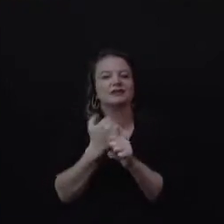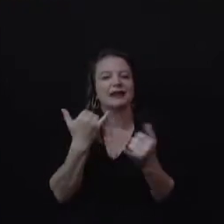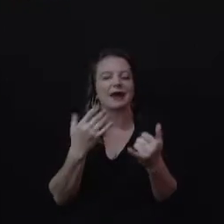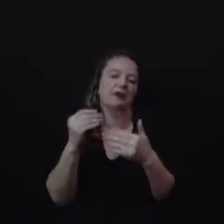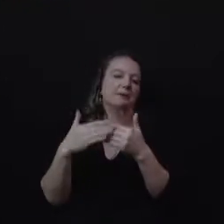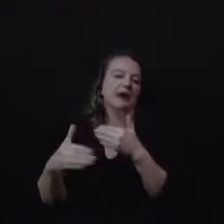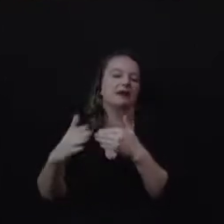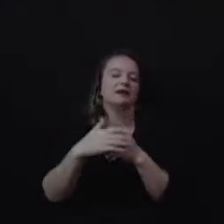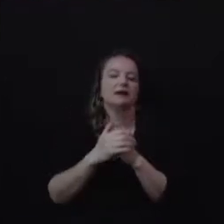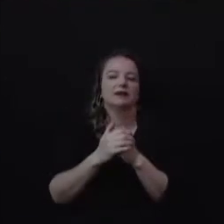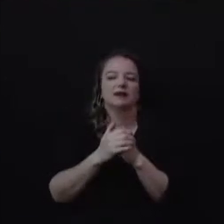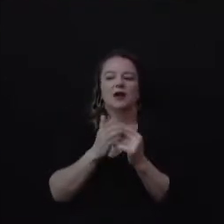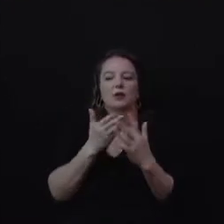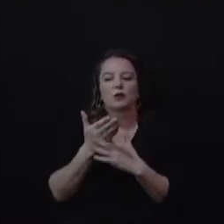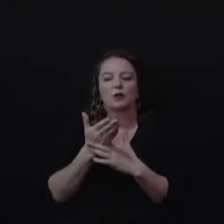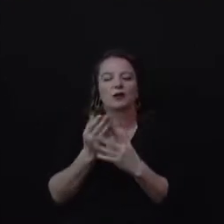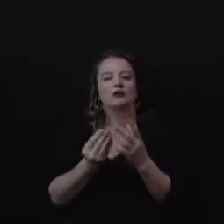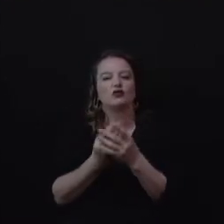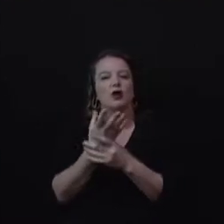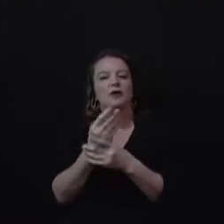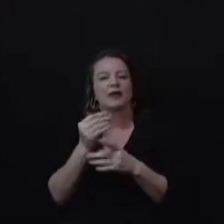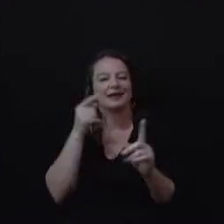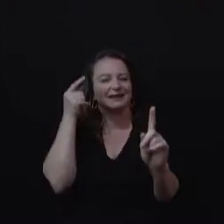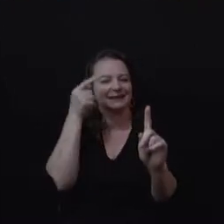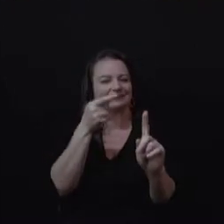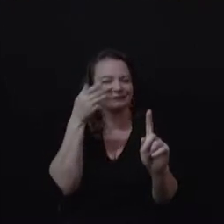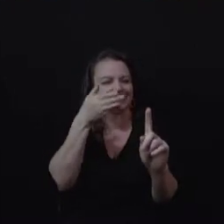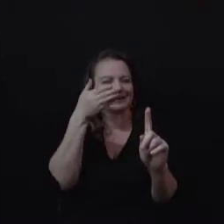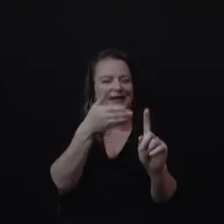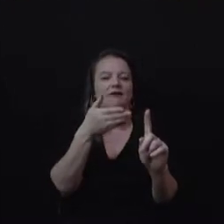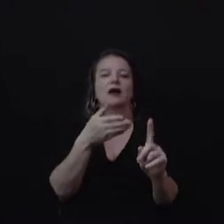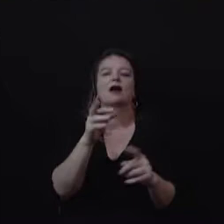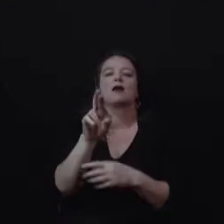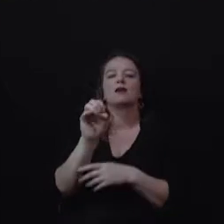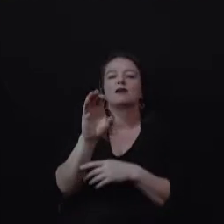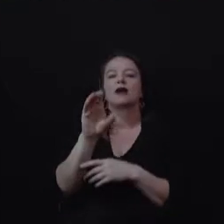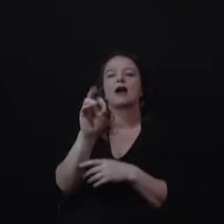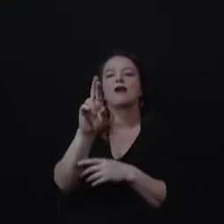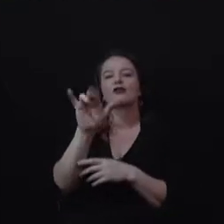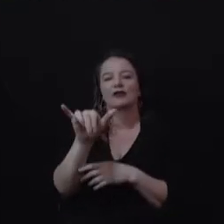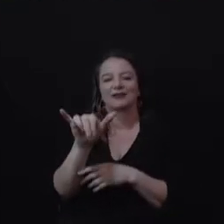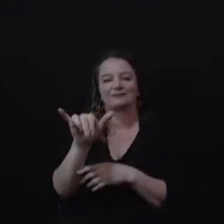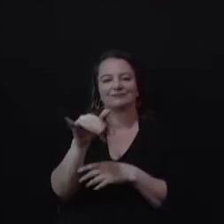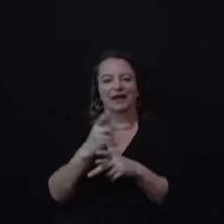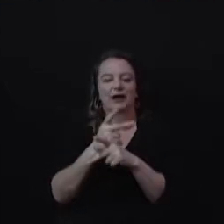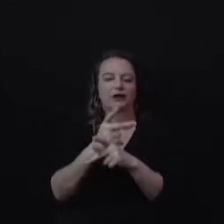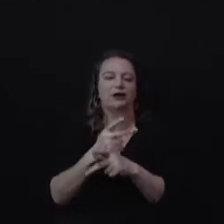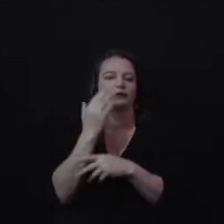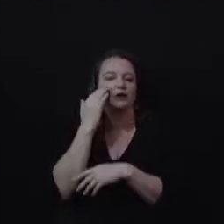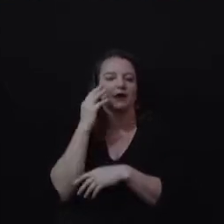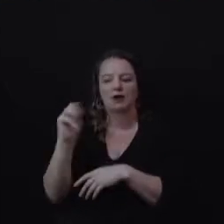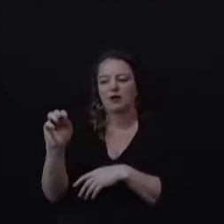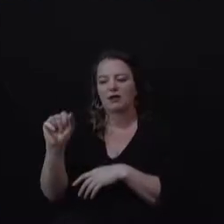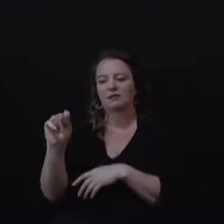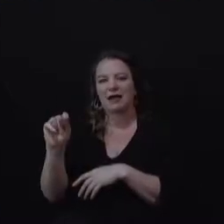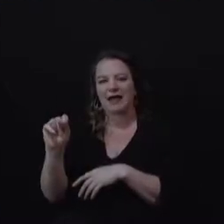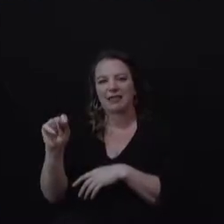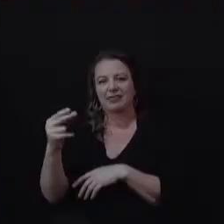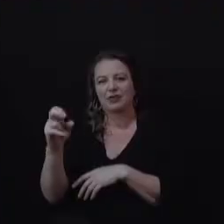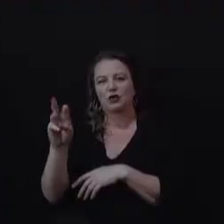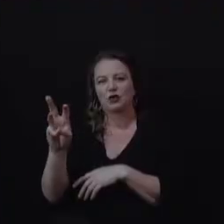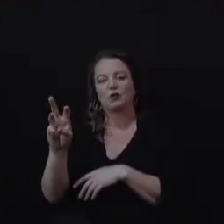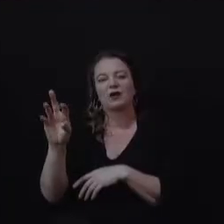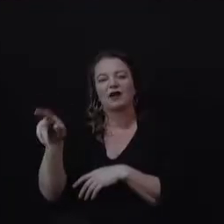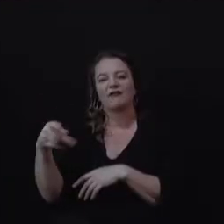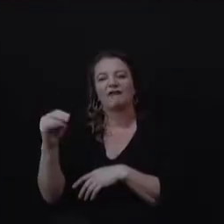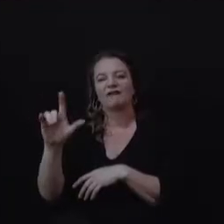the growth and intentionality of our recovery care ministry. So many of you know our own Matthew Phillips, who was in